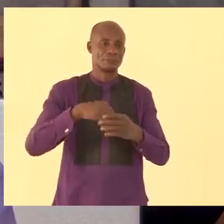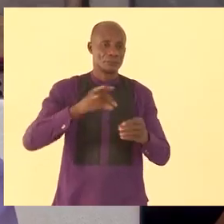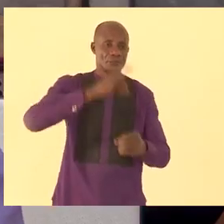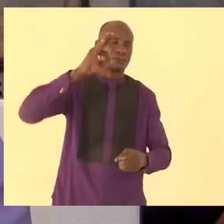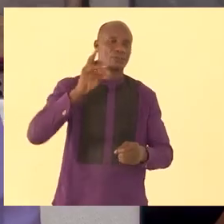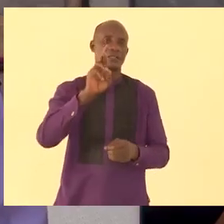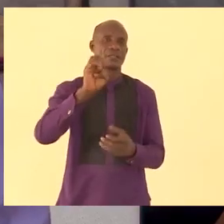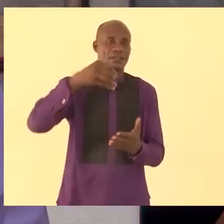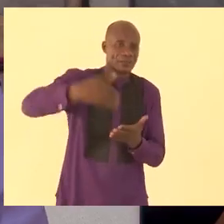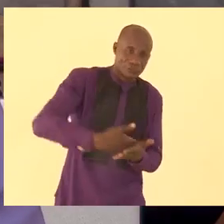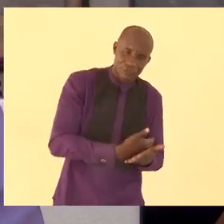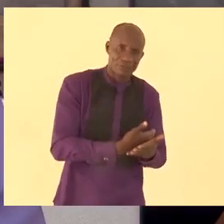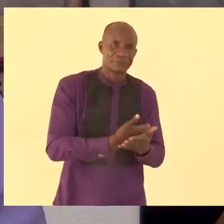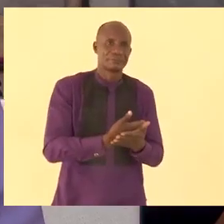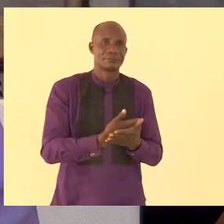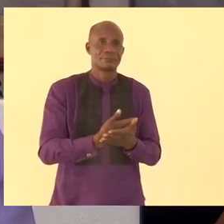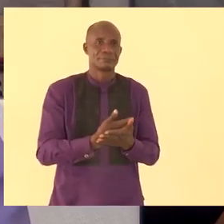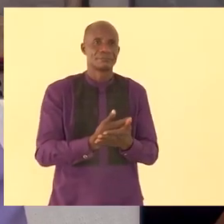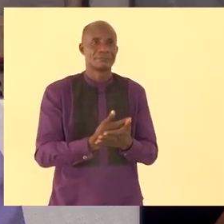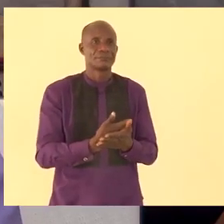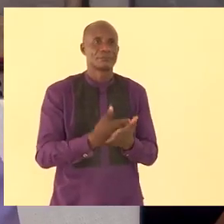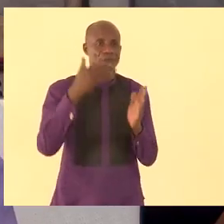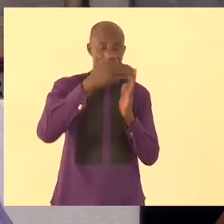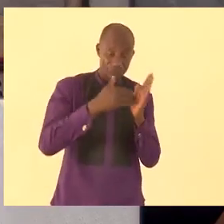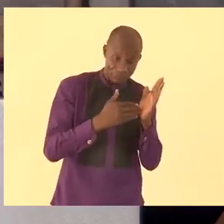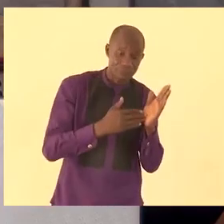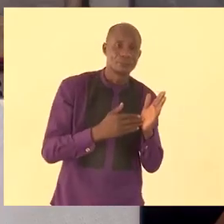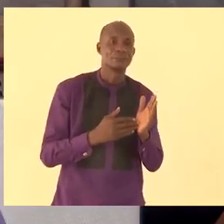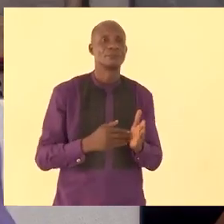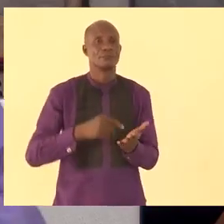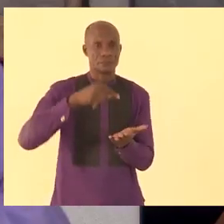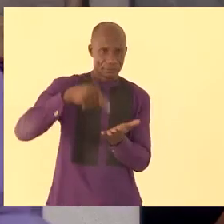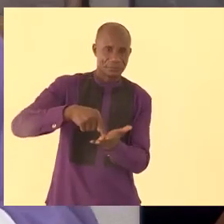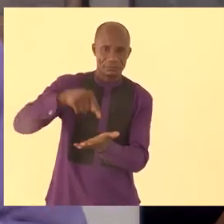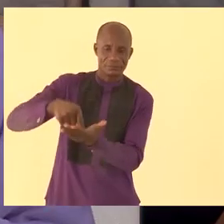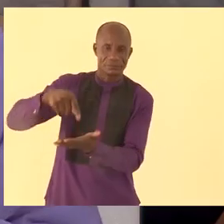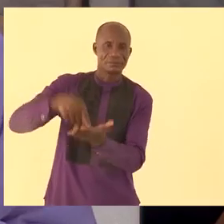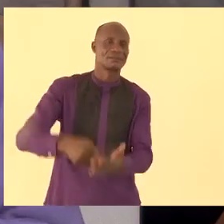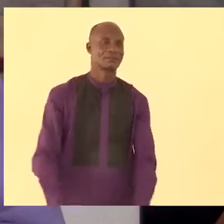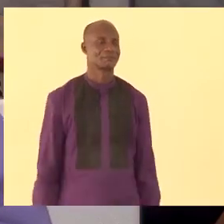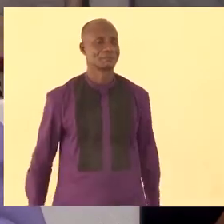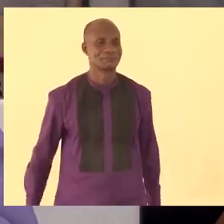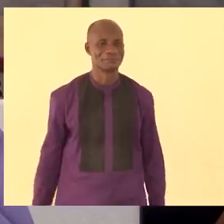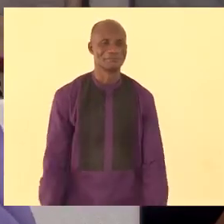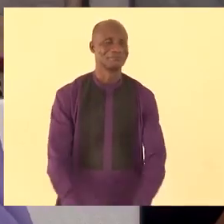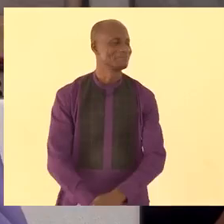spiritual renewal that includes this. I say it so that you can get the percentage.